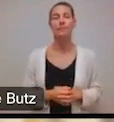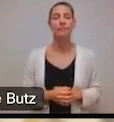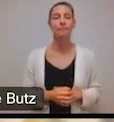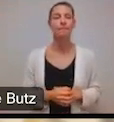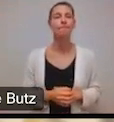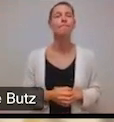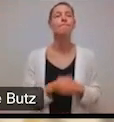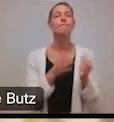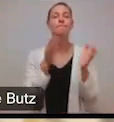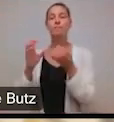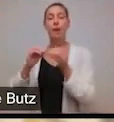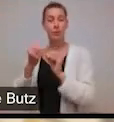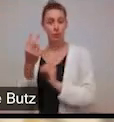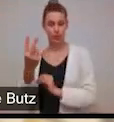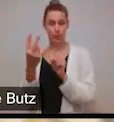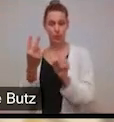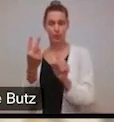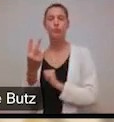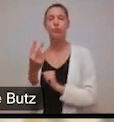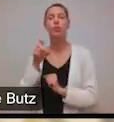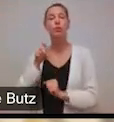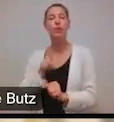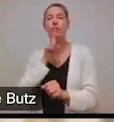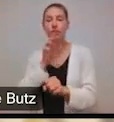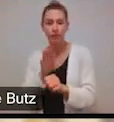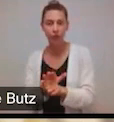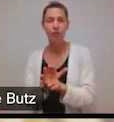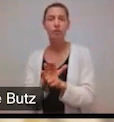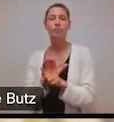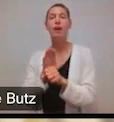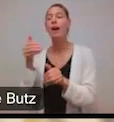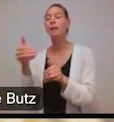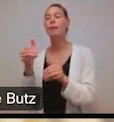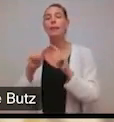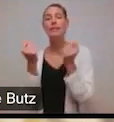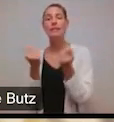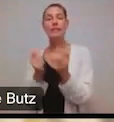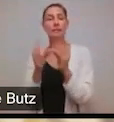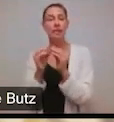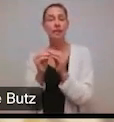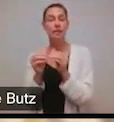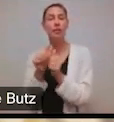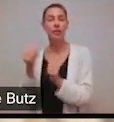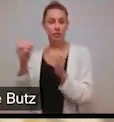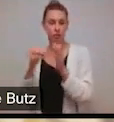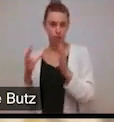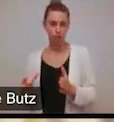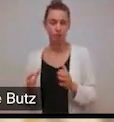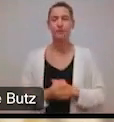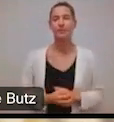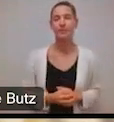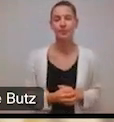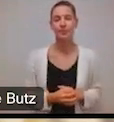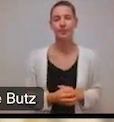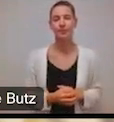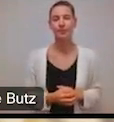The second one is you need to confirm your upcoming team meeting with your classmates. Some of